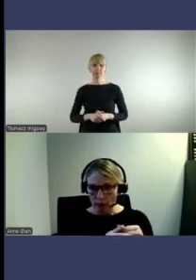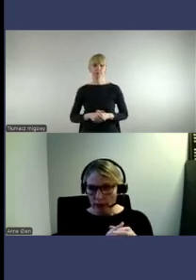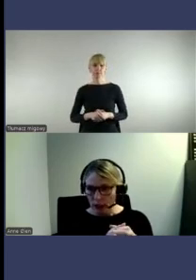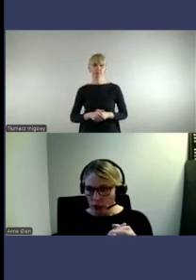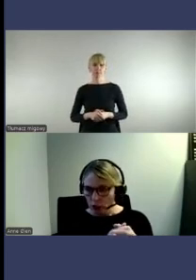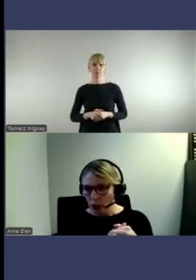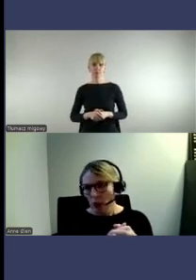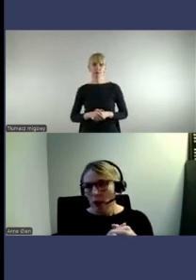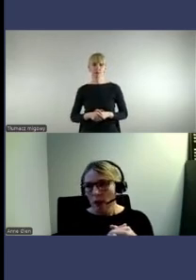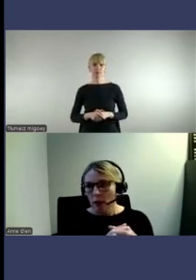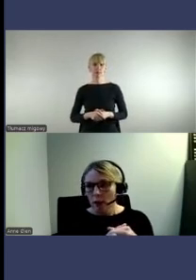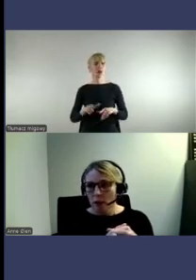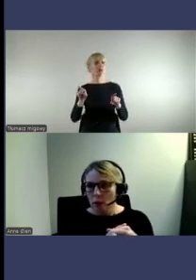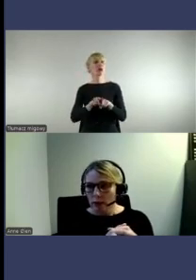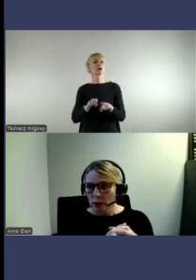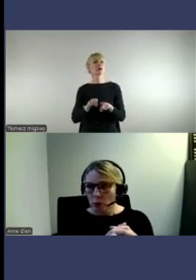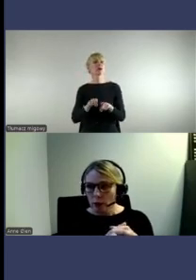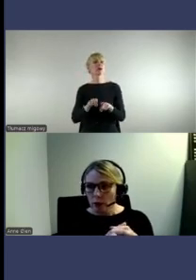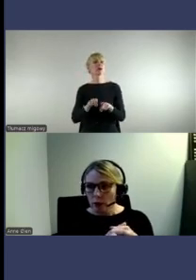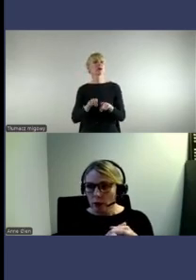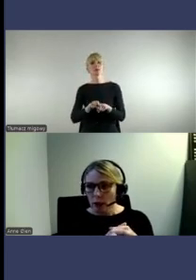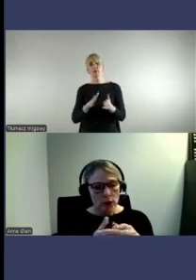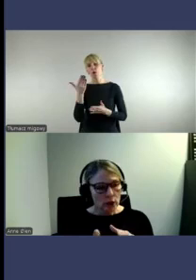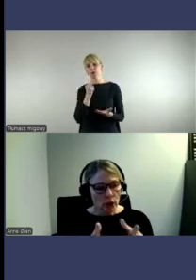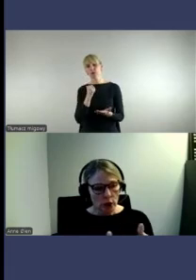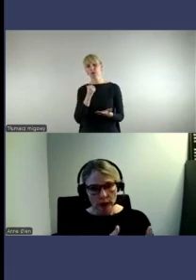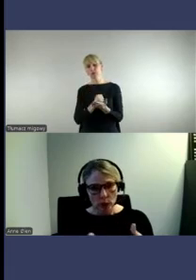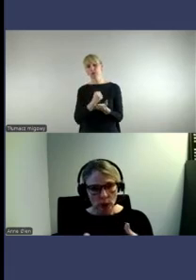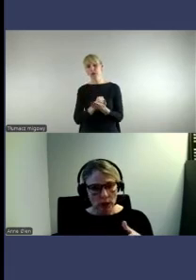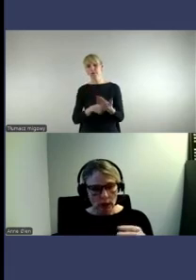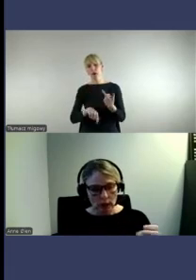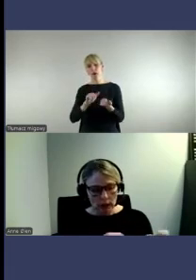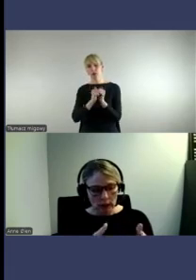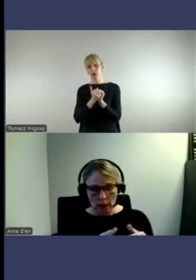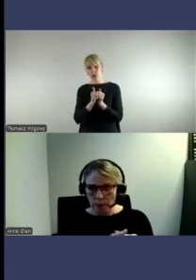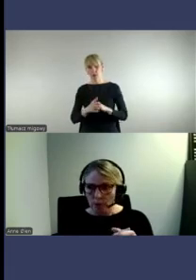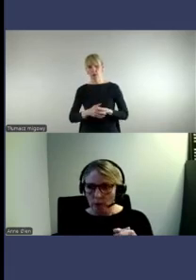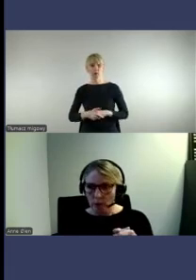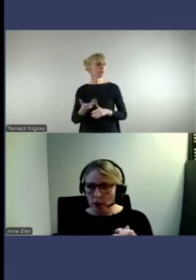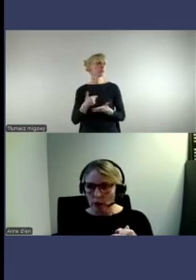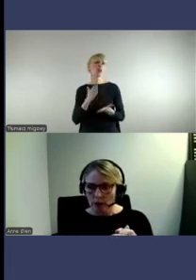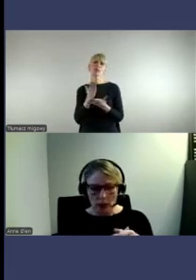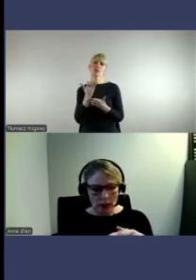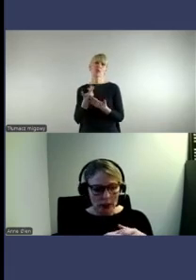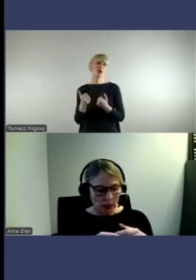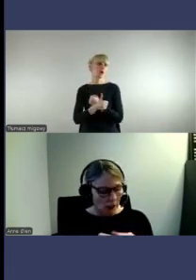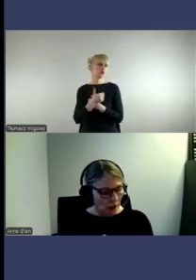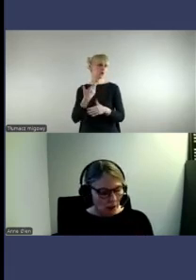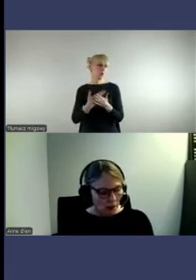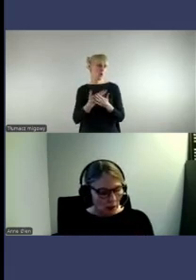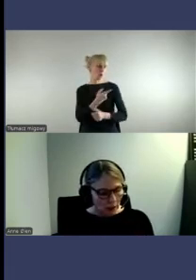volunteer organizations and local networks, not just the Red Cross and these volunteer